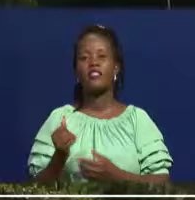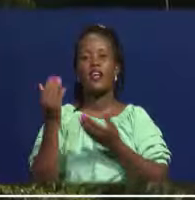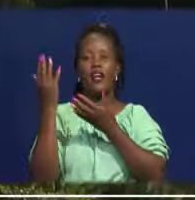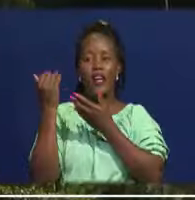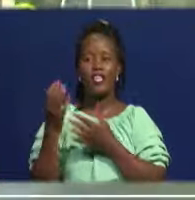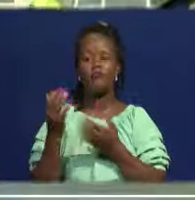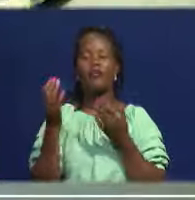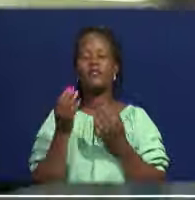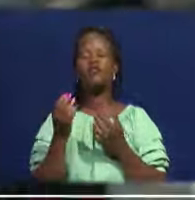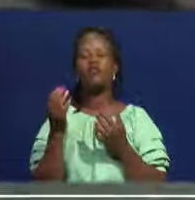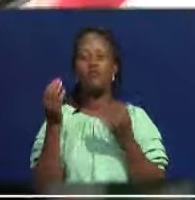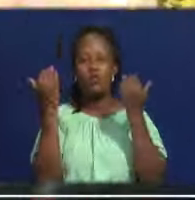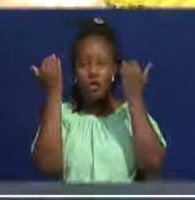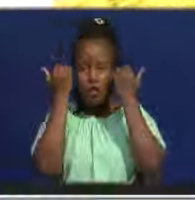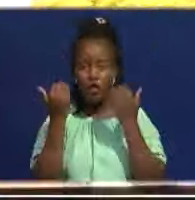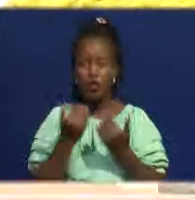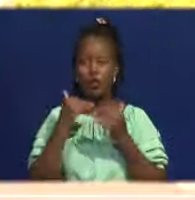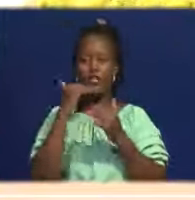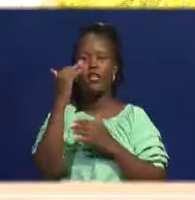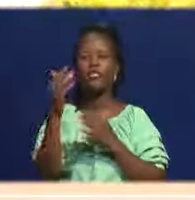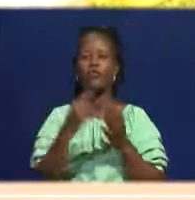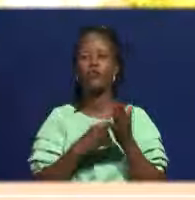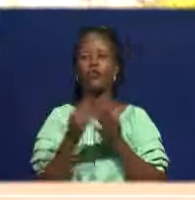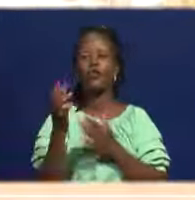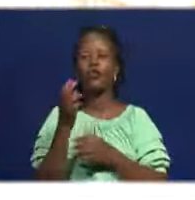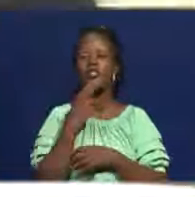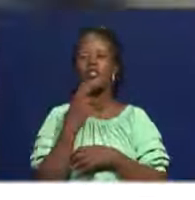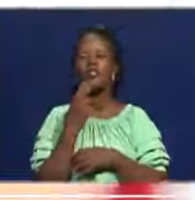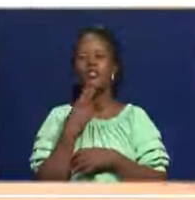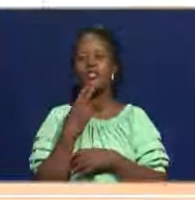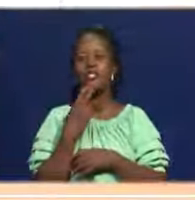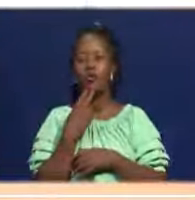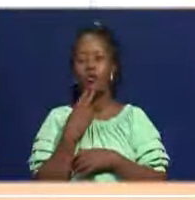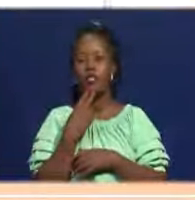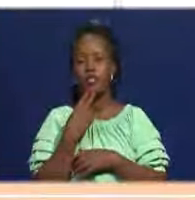Jumanne wiki ijayo. Abdi Aziz Hashim, Dira ya Magwiji.